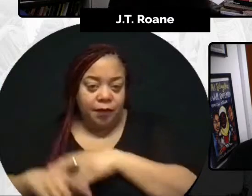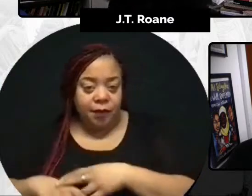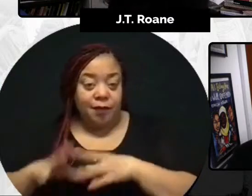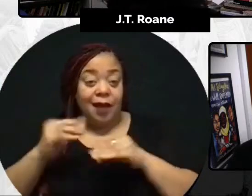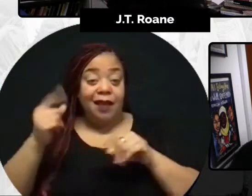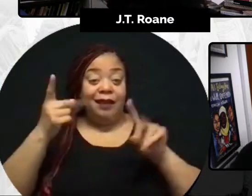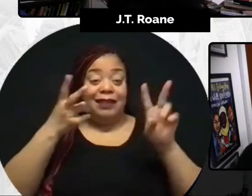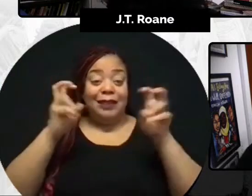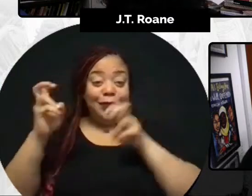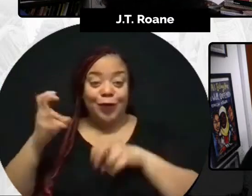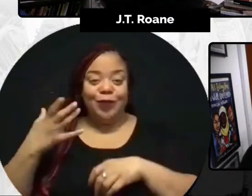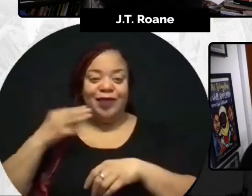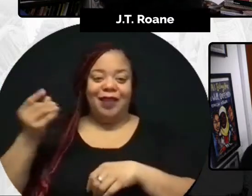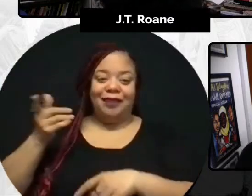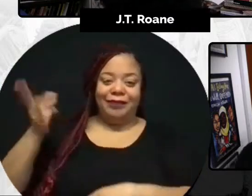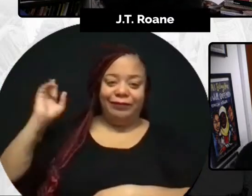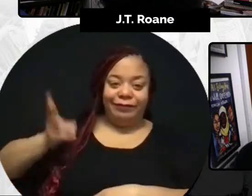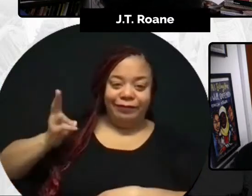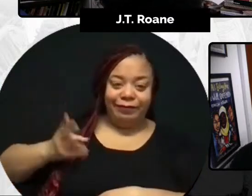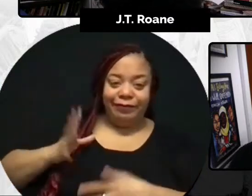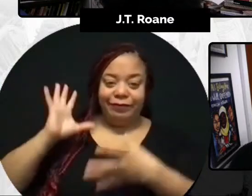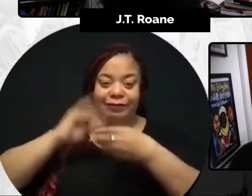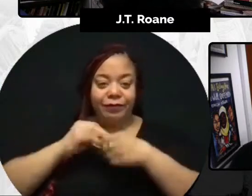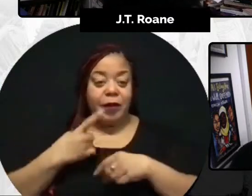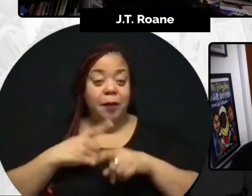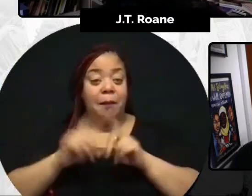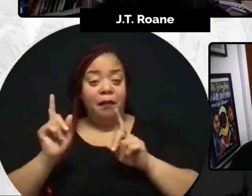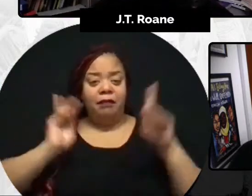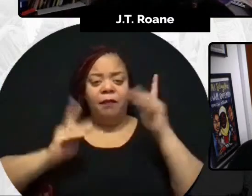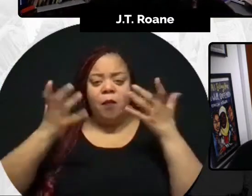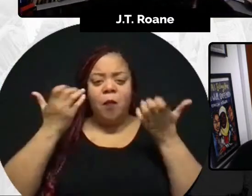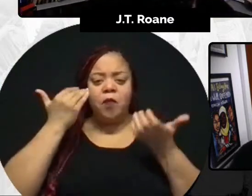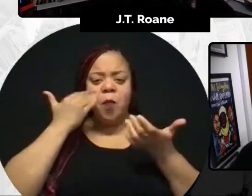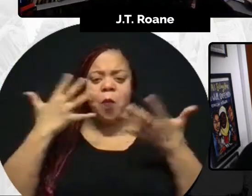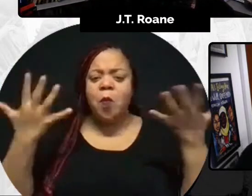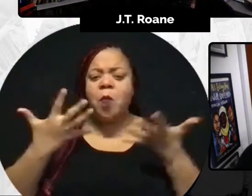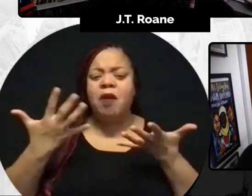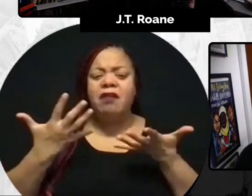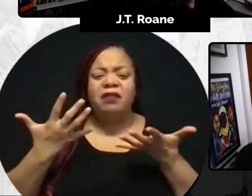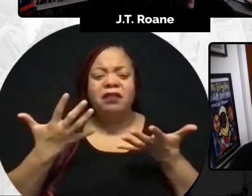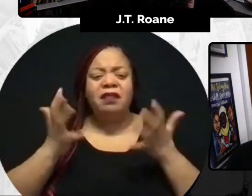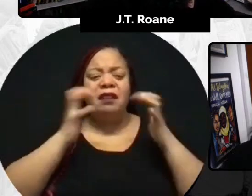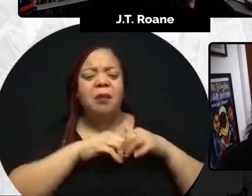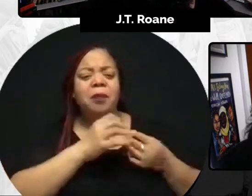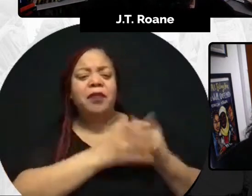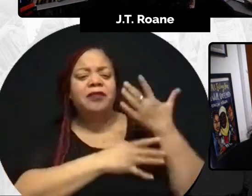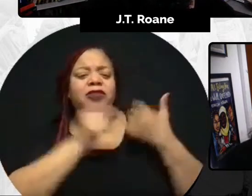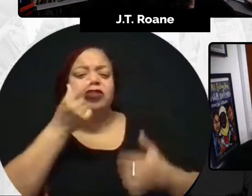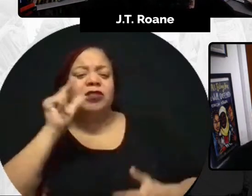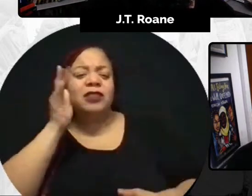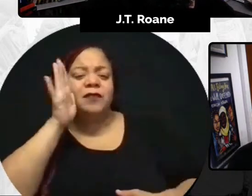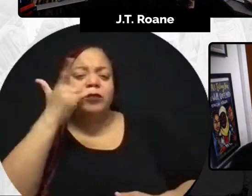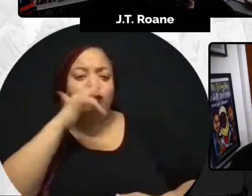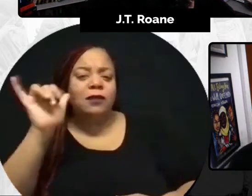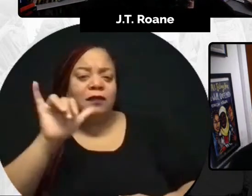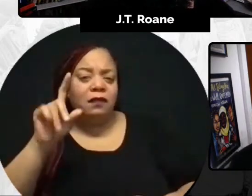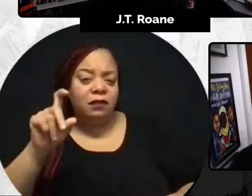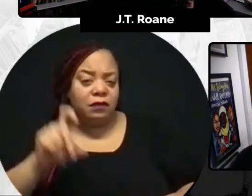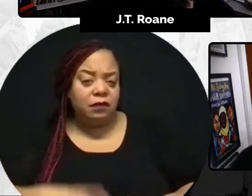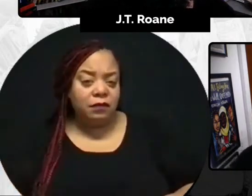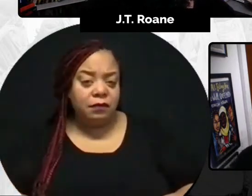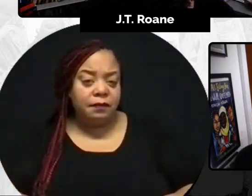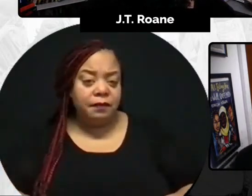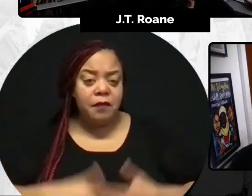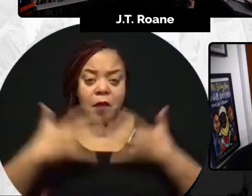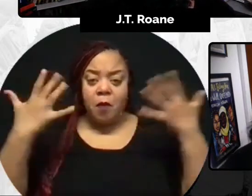the remarks from the last clip kind of touched on this as well, but it would be great to hear from both of you, maybe in your own organizing or your own work,